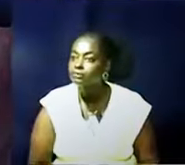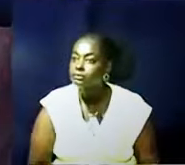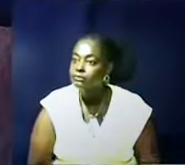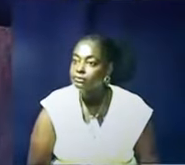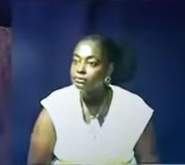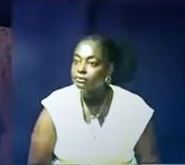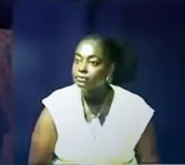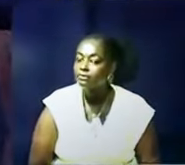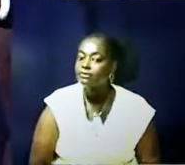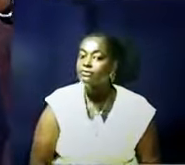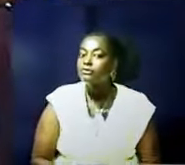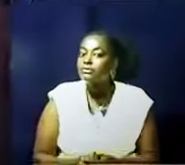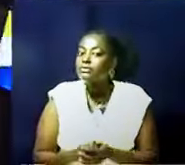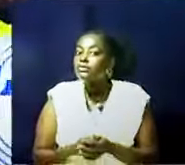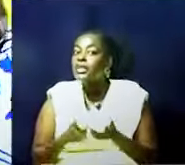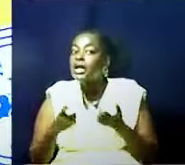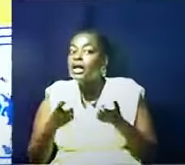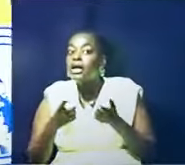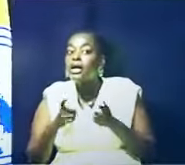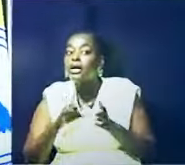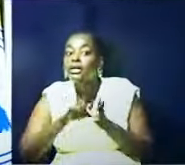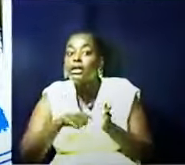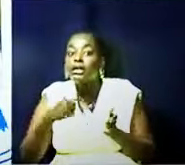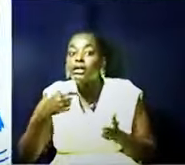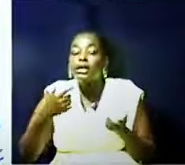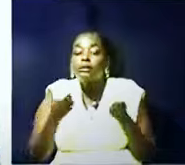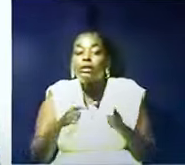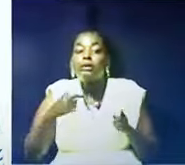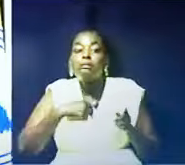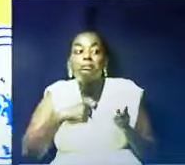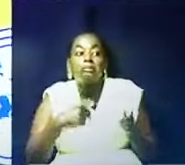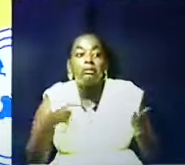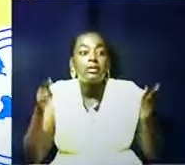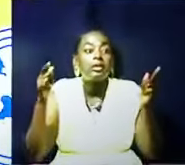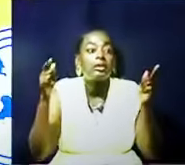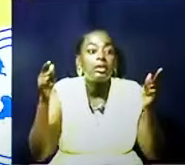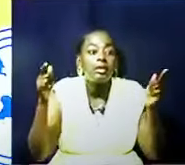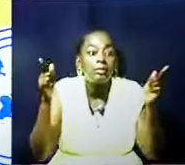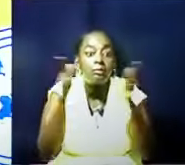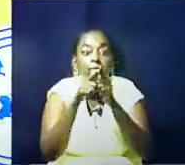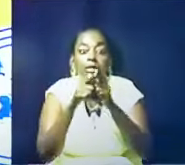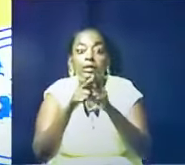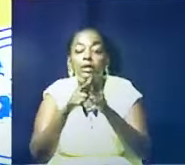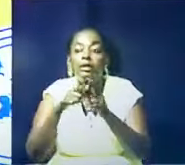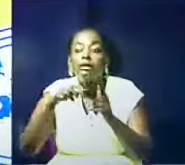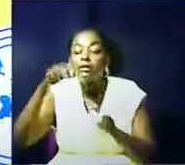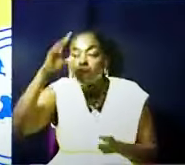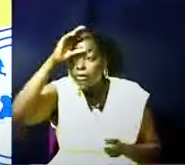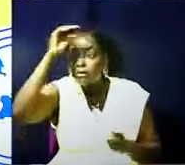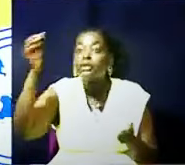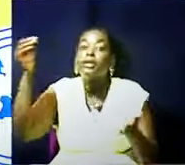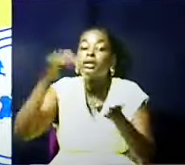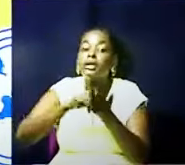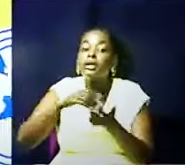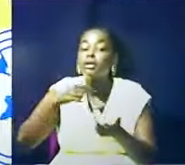for 1 hour. Afe me ko se ne motuom be don shreba kun. I'll